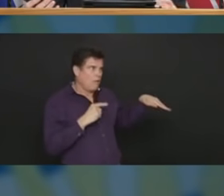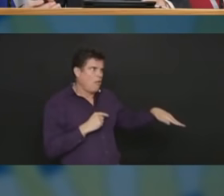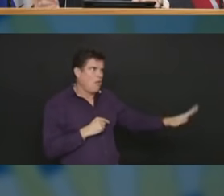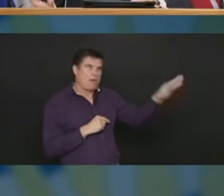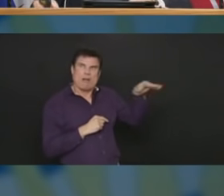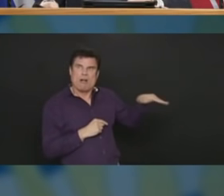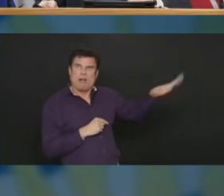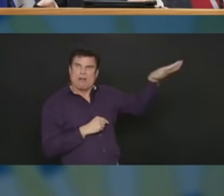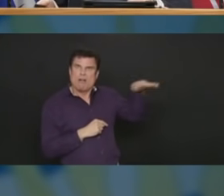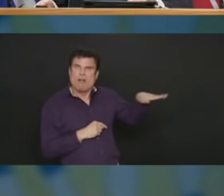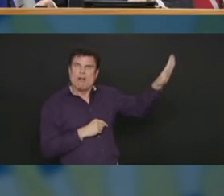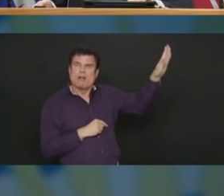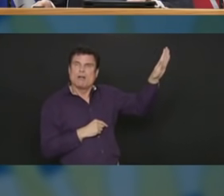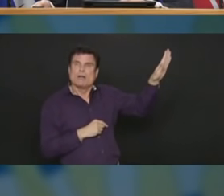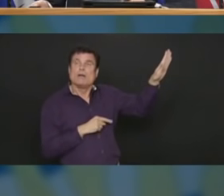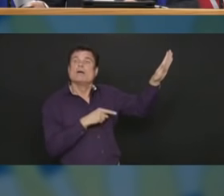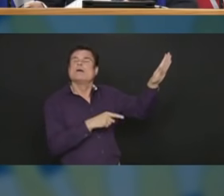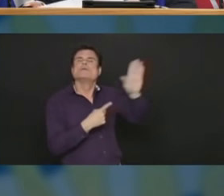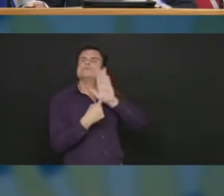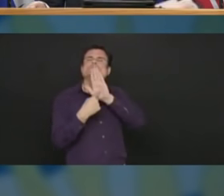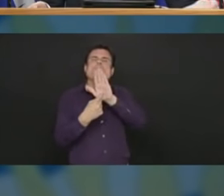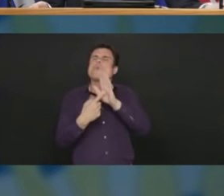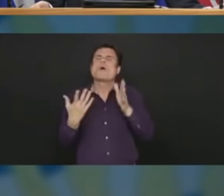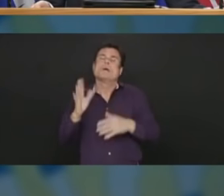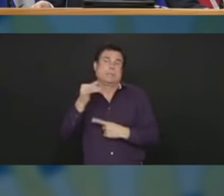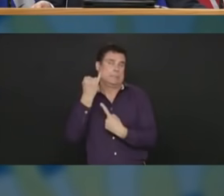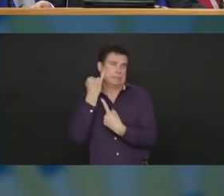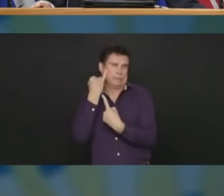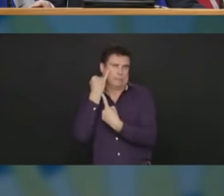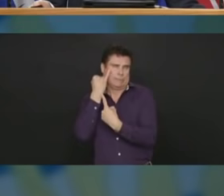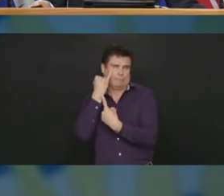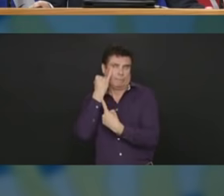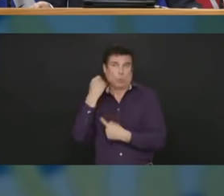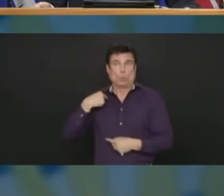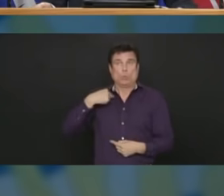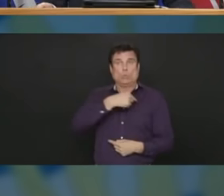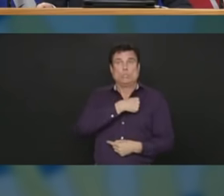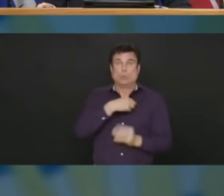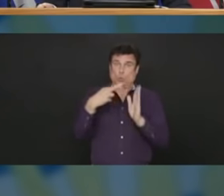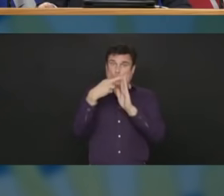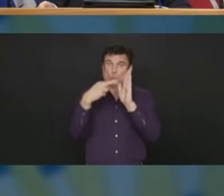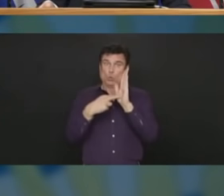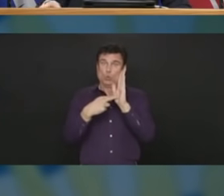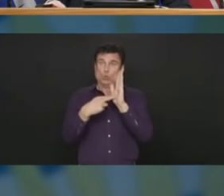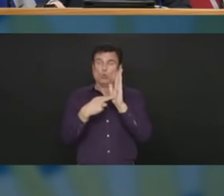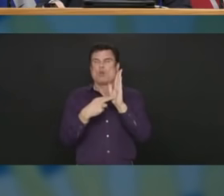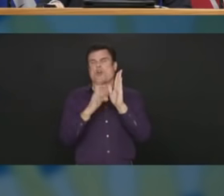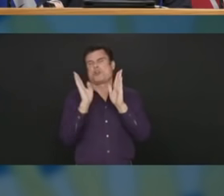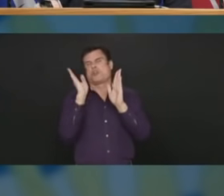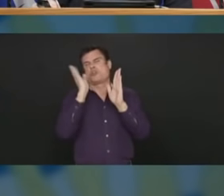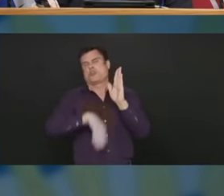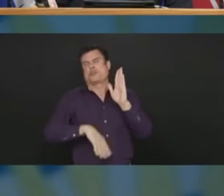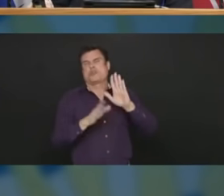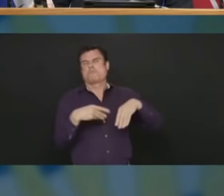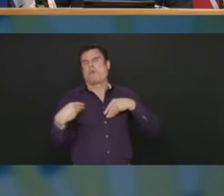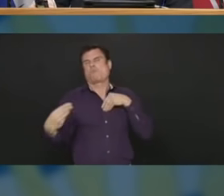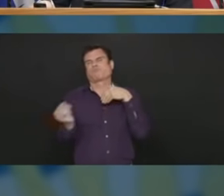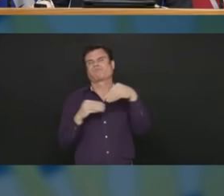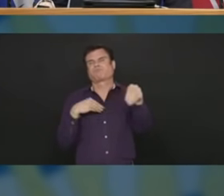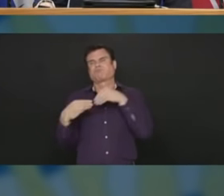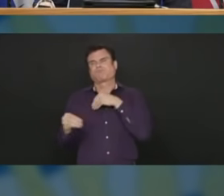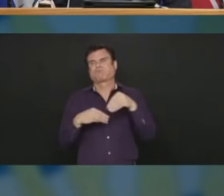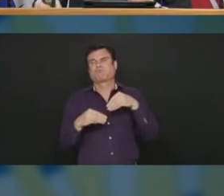much. And that is the work that we are now looking at to guide our way forward. So this